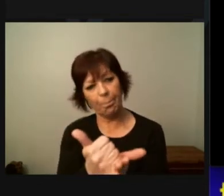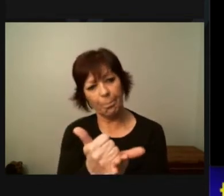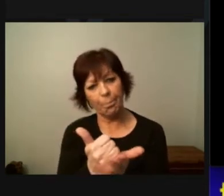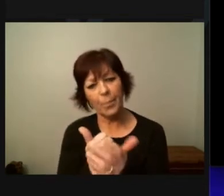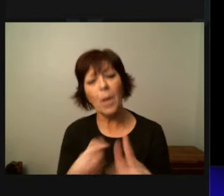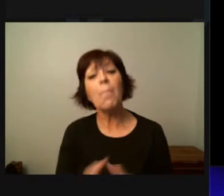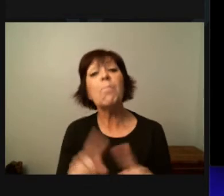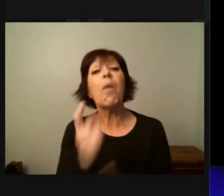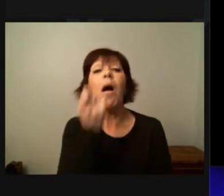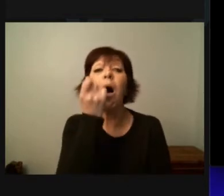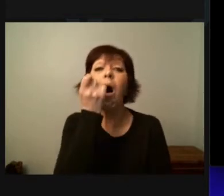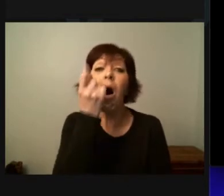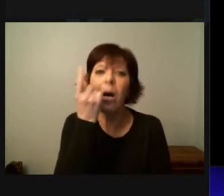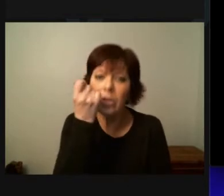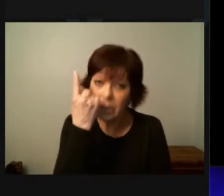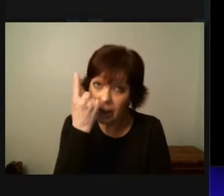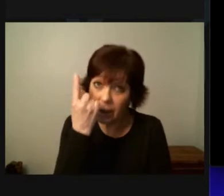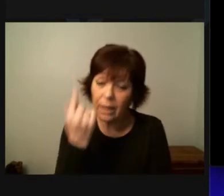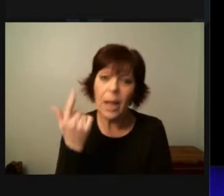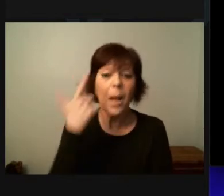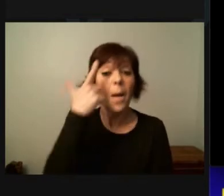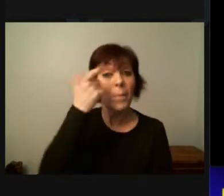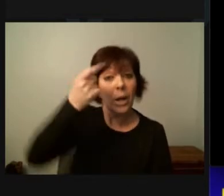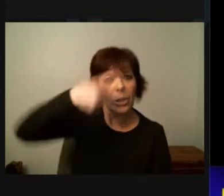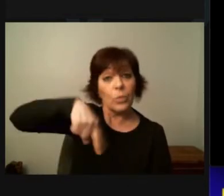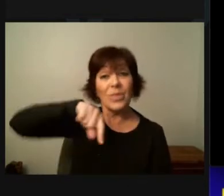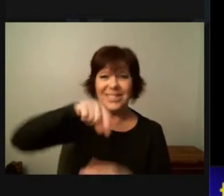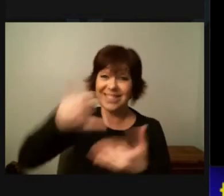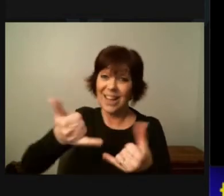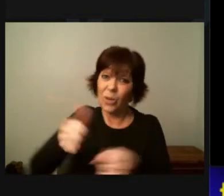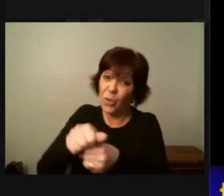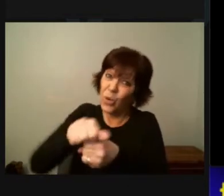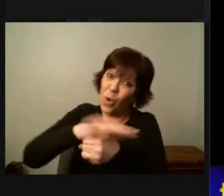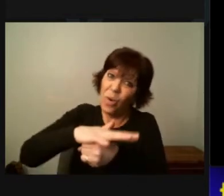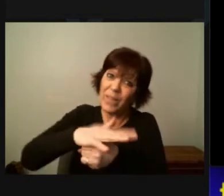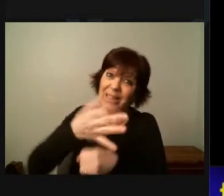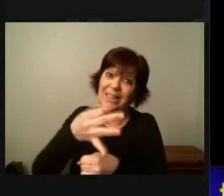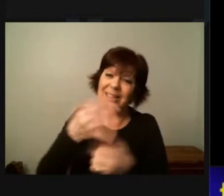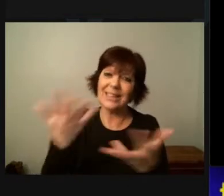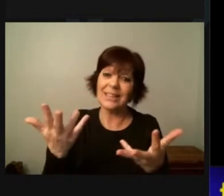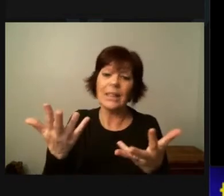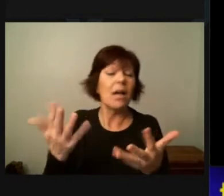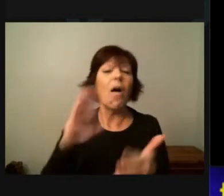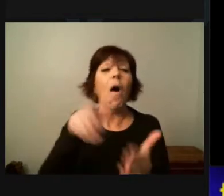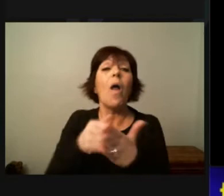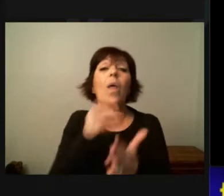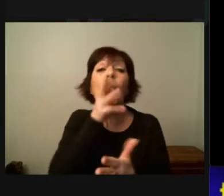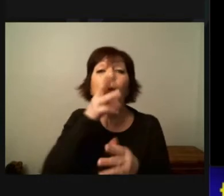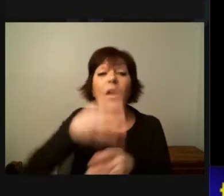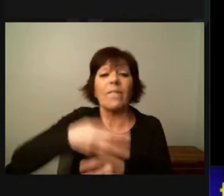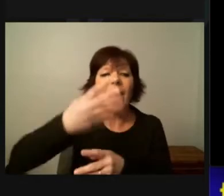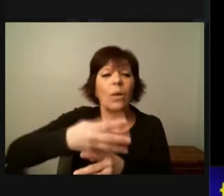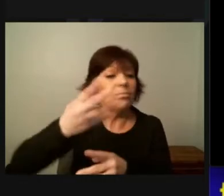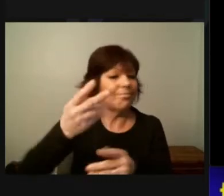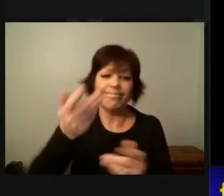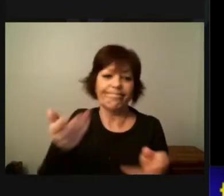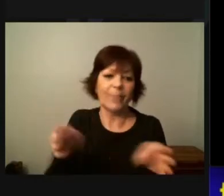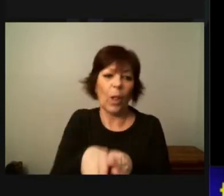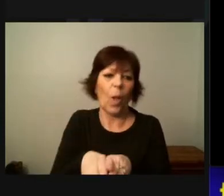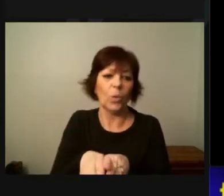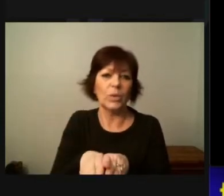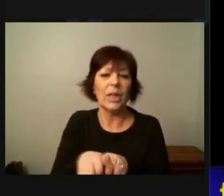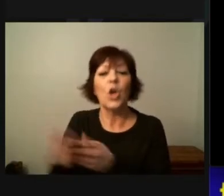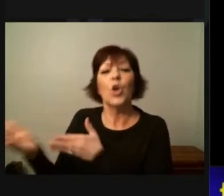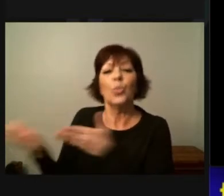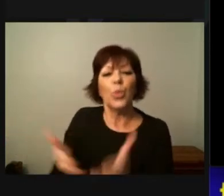But understand that because we are in COVID-19 protocols right now, all water fountains are closed. So please bring a water